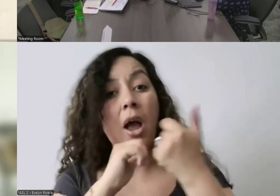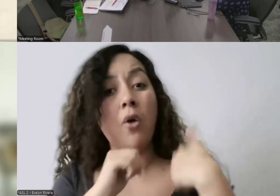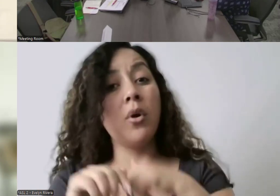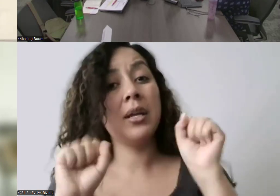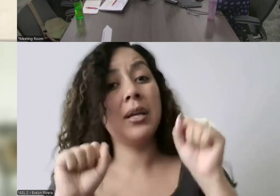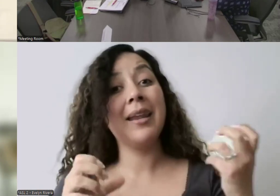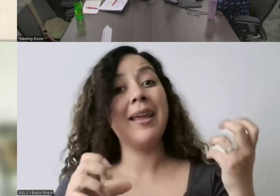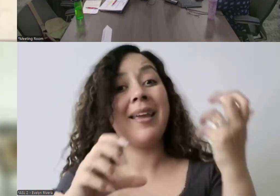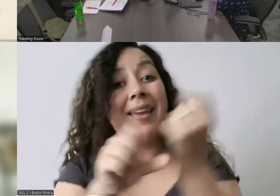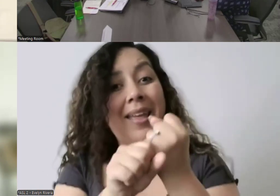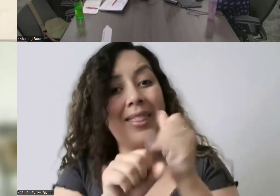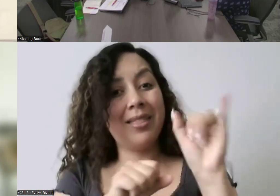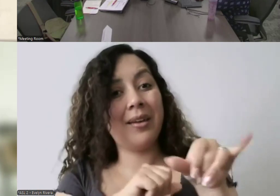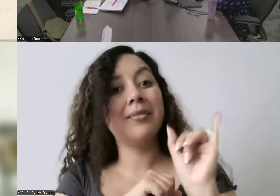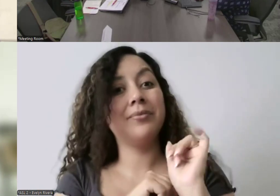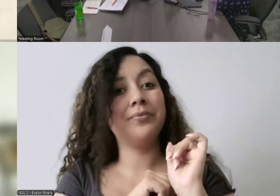that